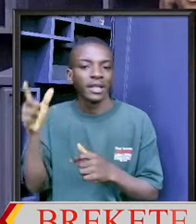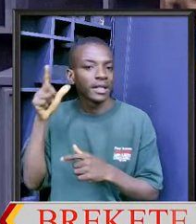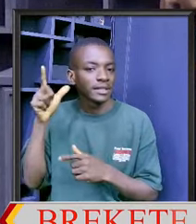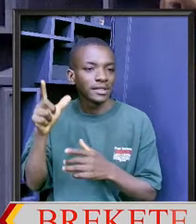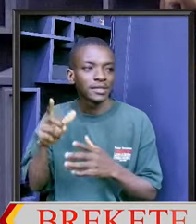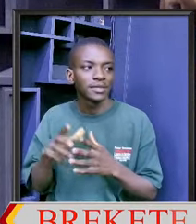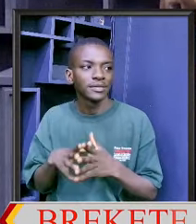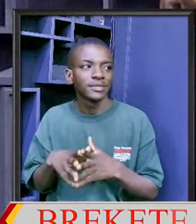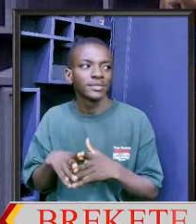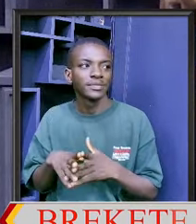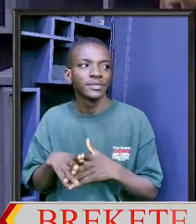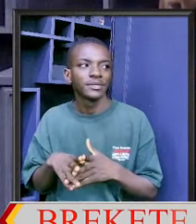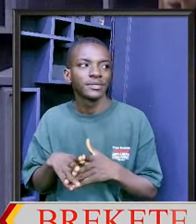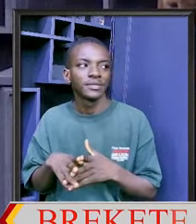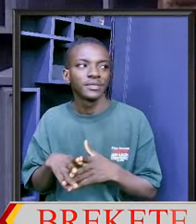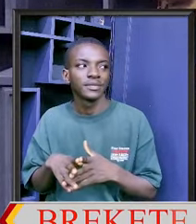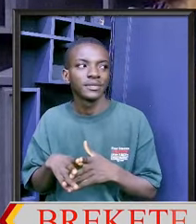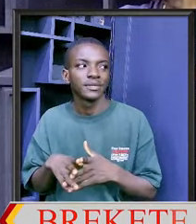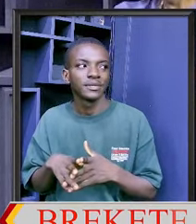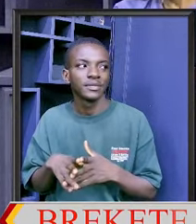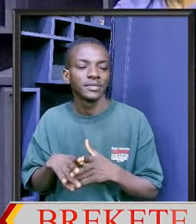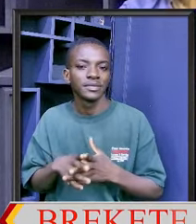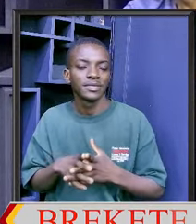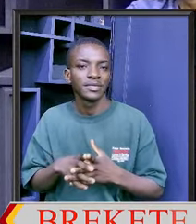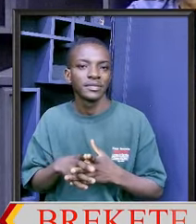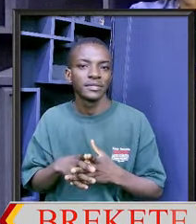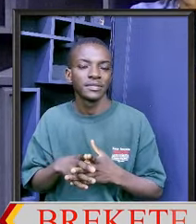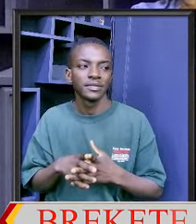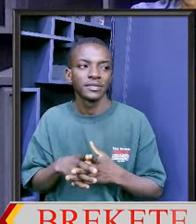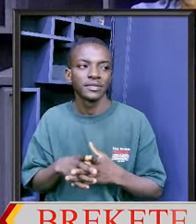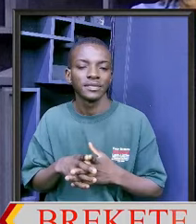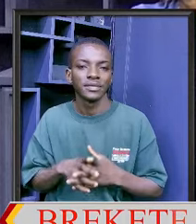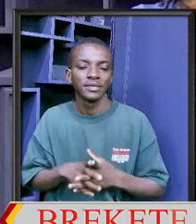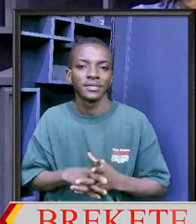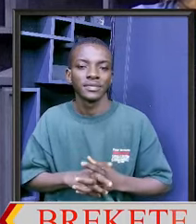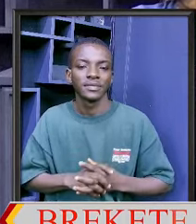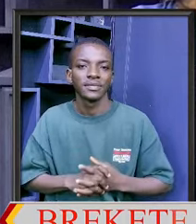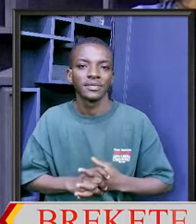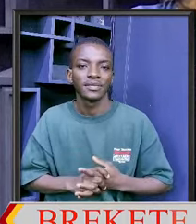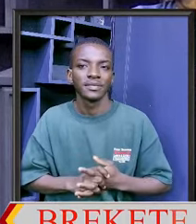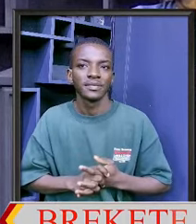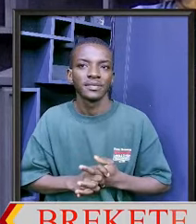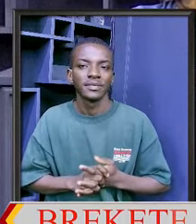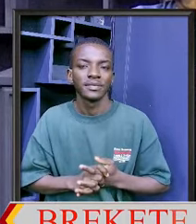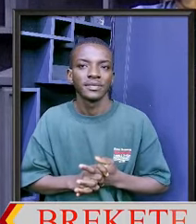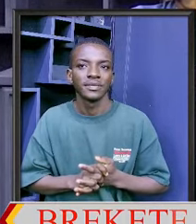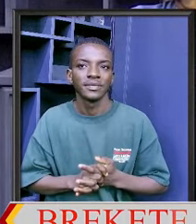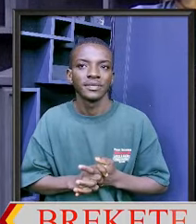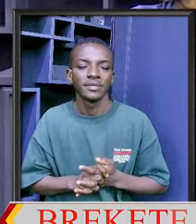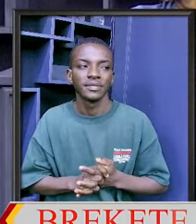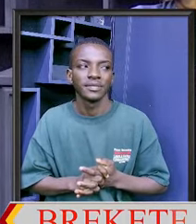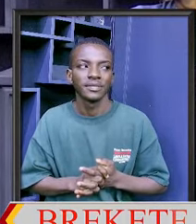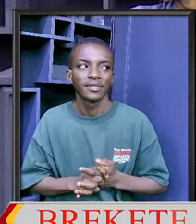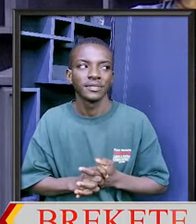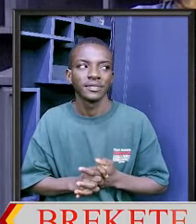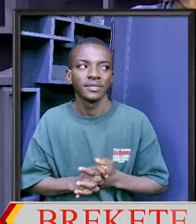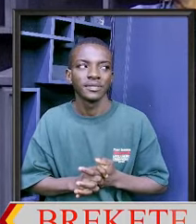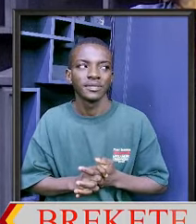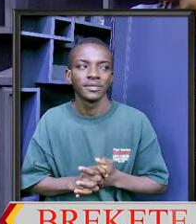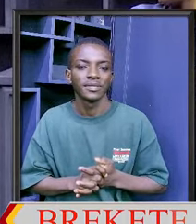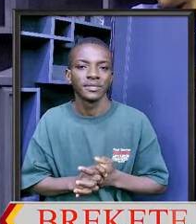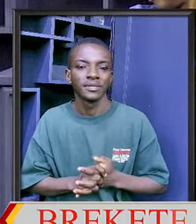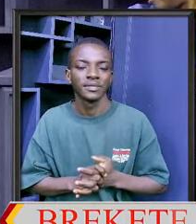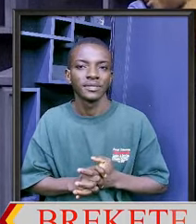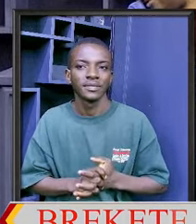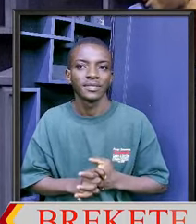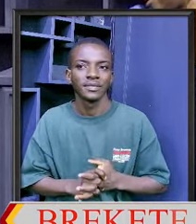listening. Sorry, I make I end this. Make I put on for. Oh, Chineke,